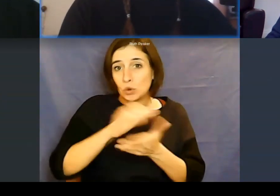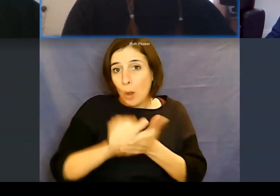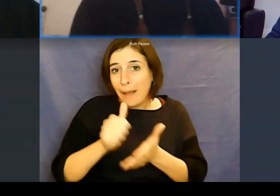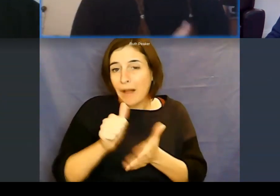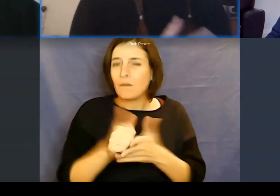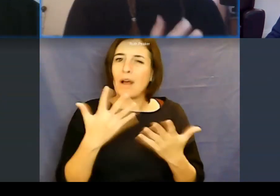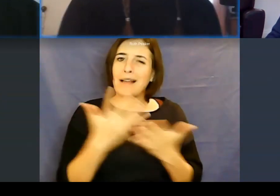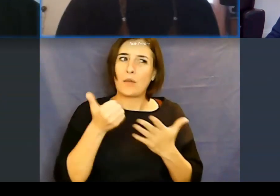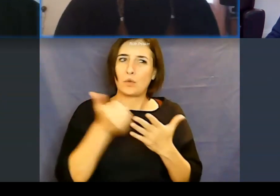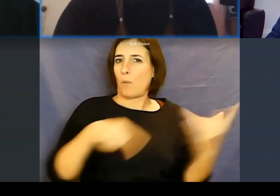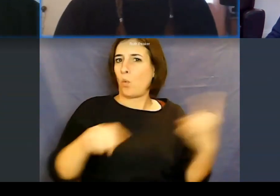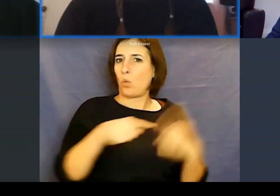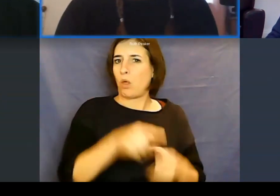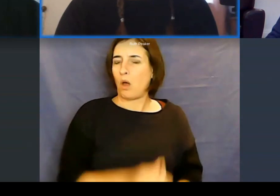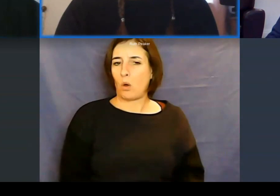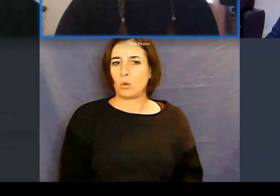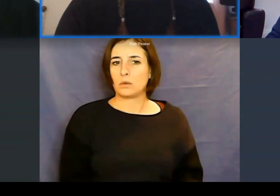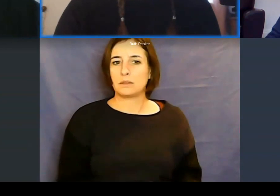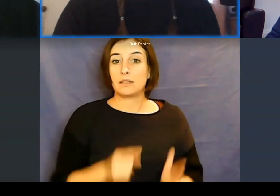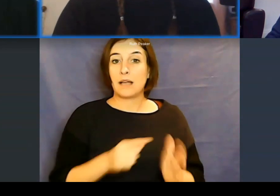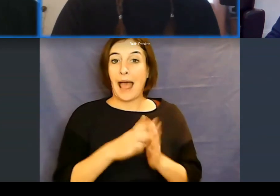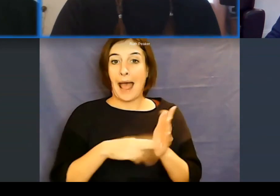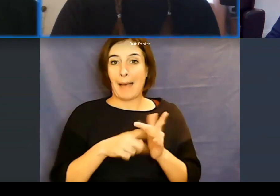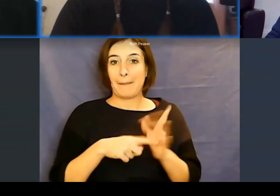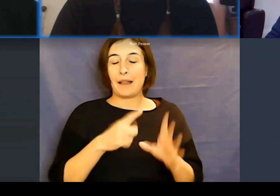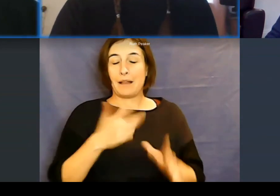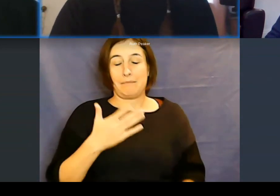Apologies, I muted myself, Ben.